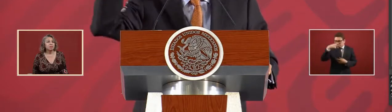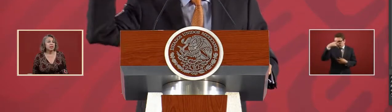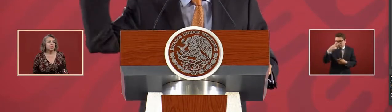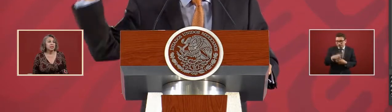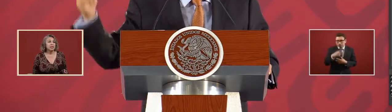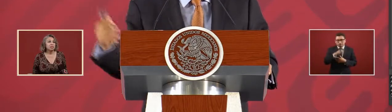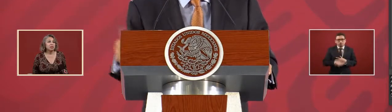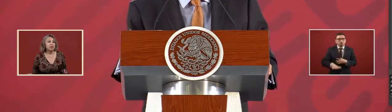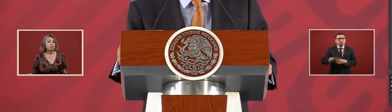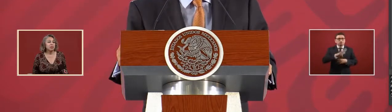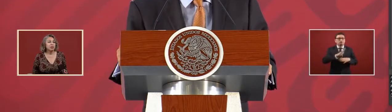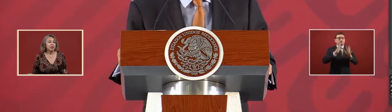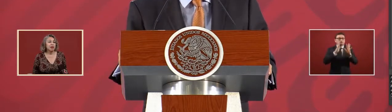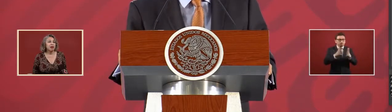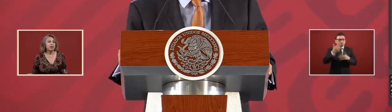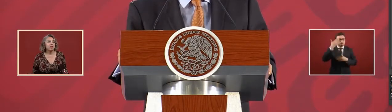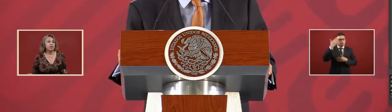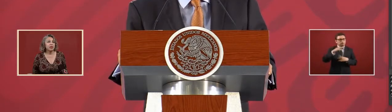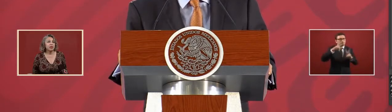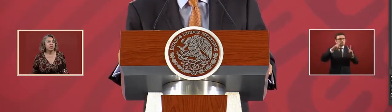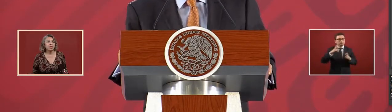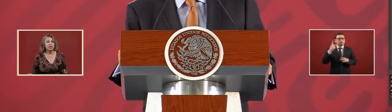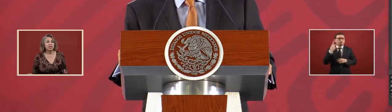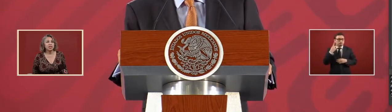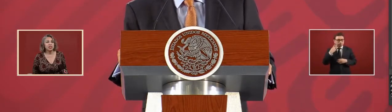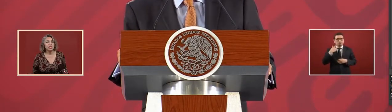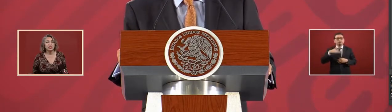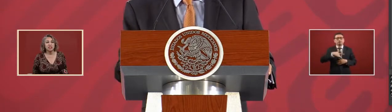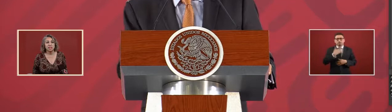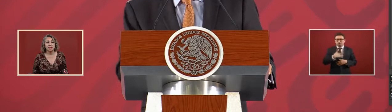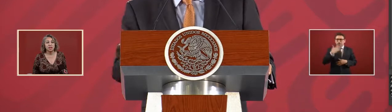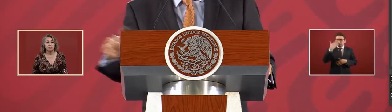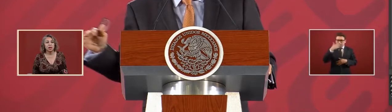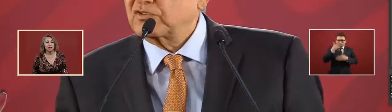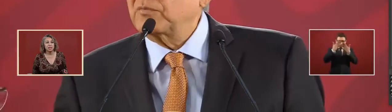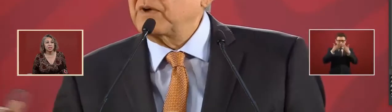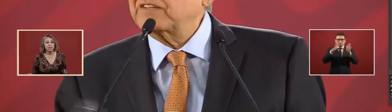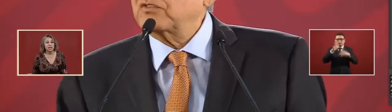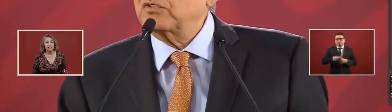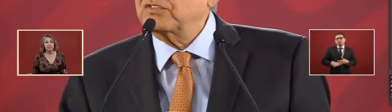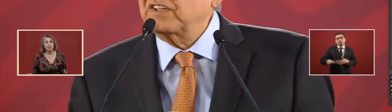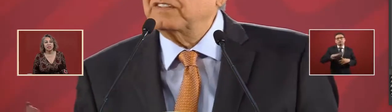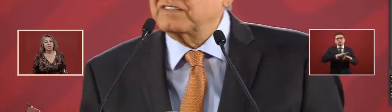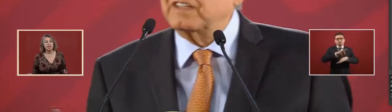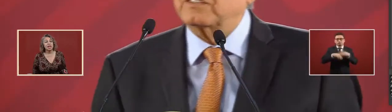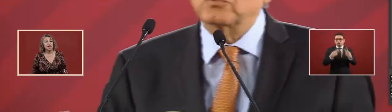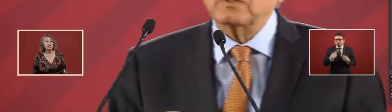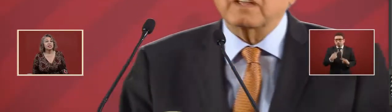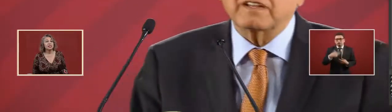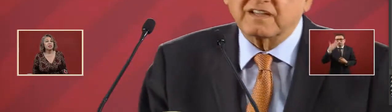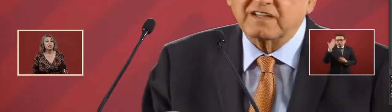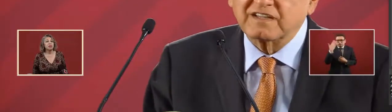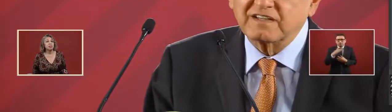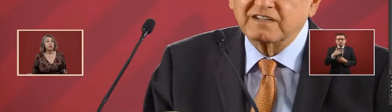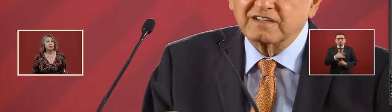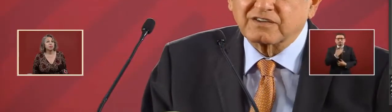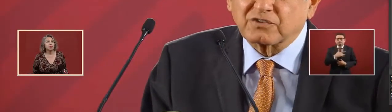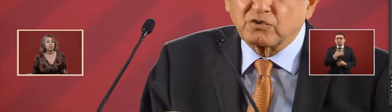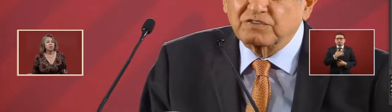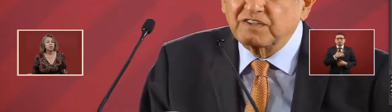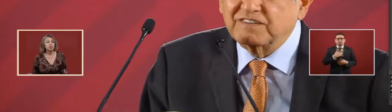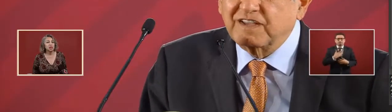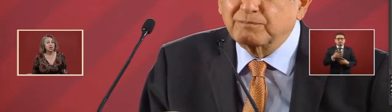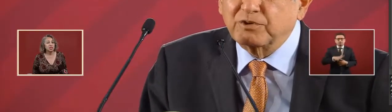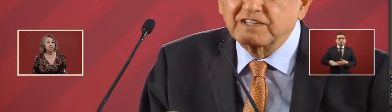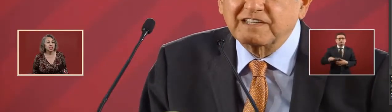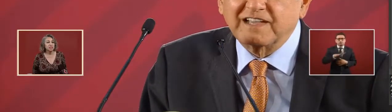that the Mexican muy people muy are very conscientious and politicized. Con más it's the people with